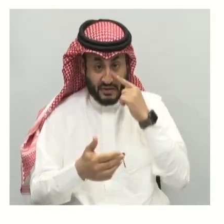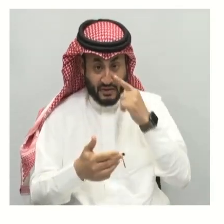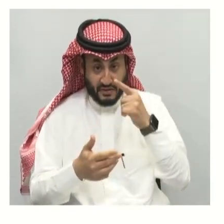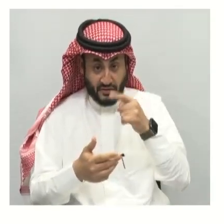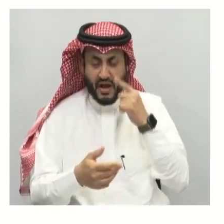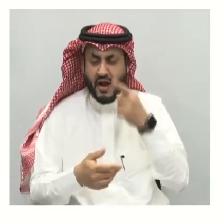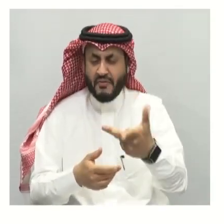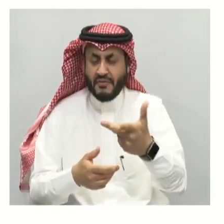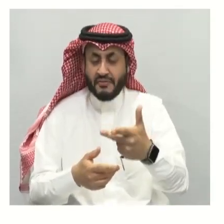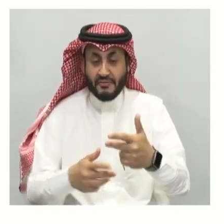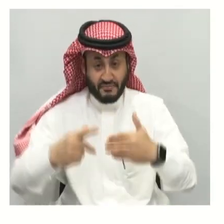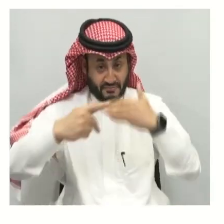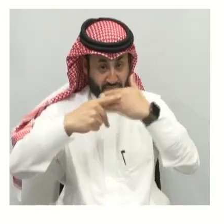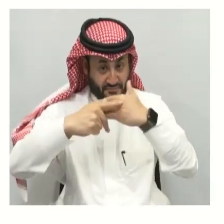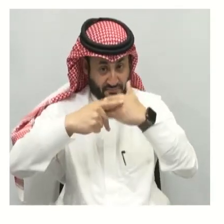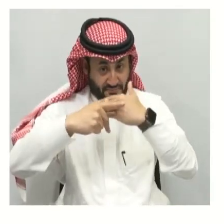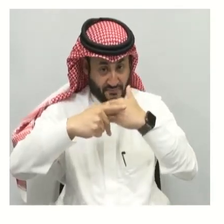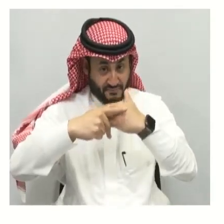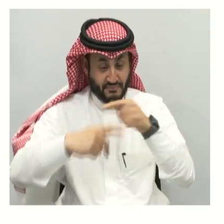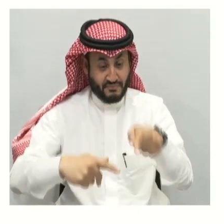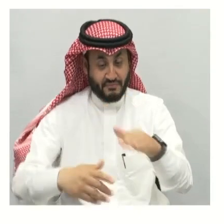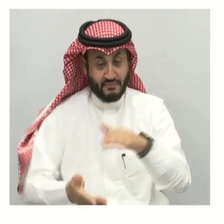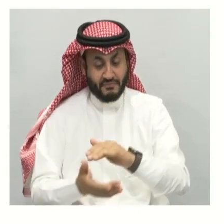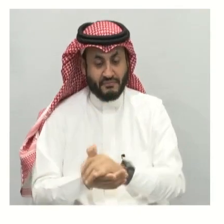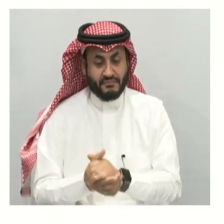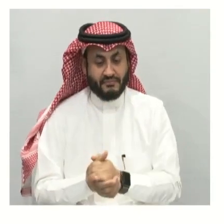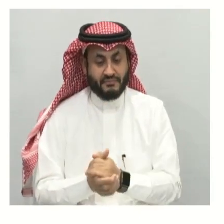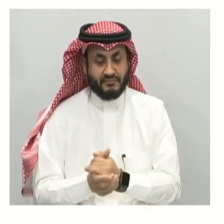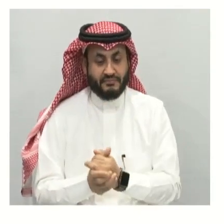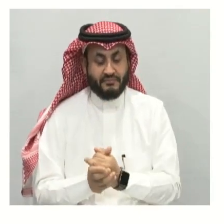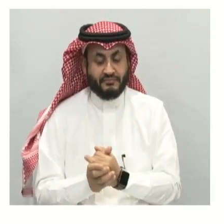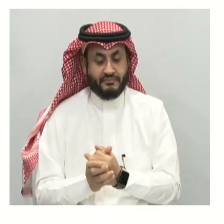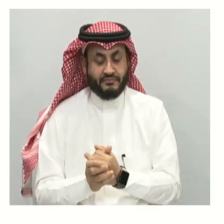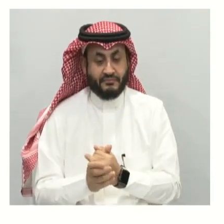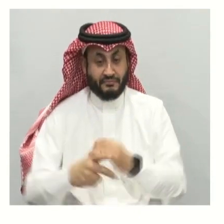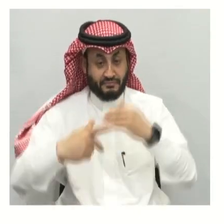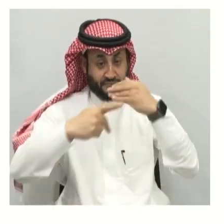What do we notice about uppercase P and lowercase p?